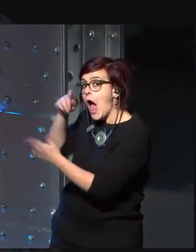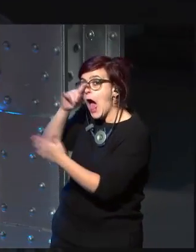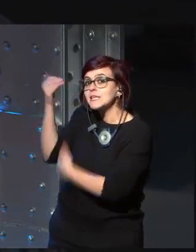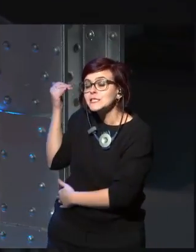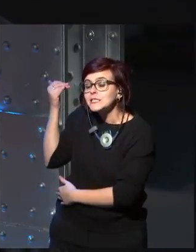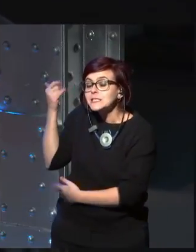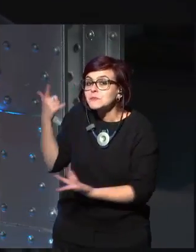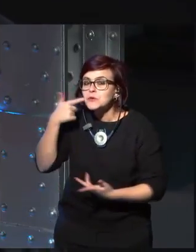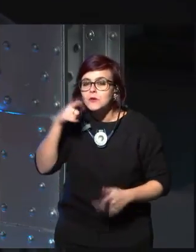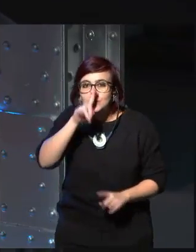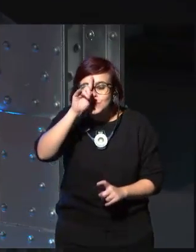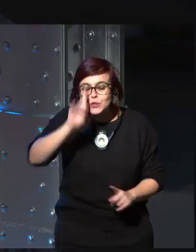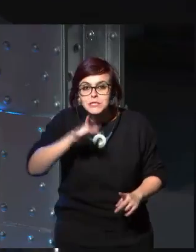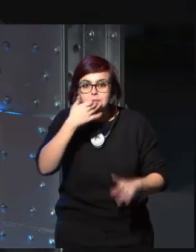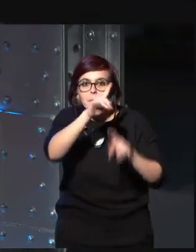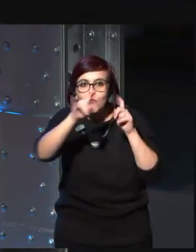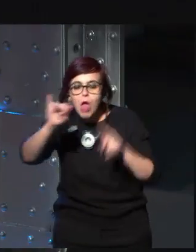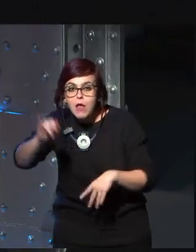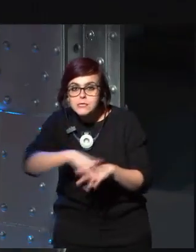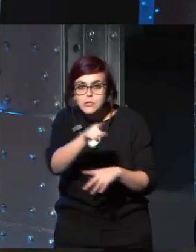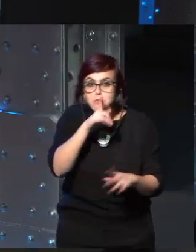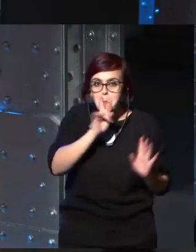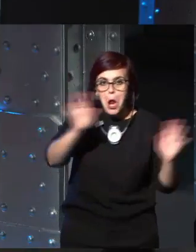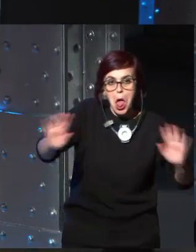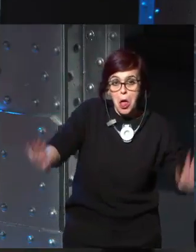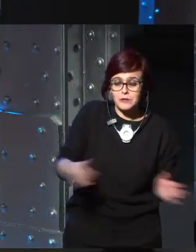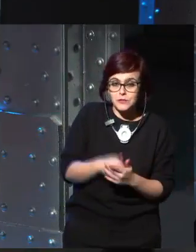And perhaps you have questions yourself.